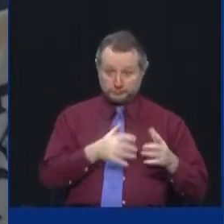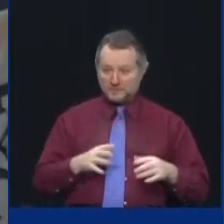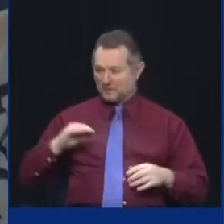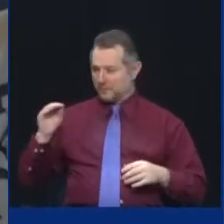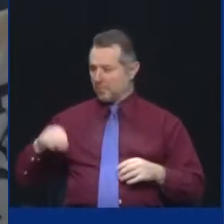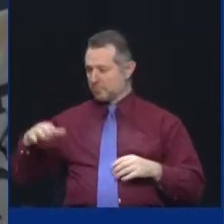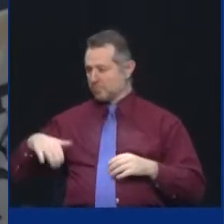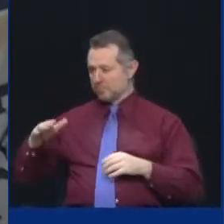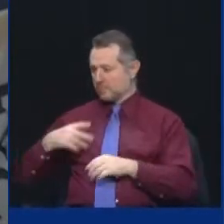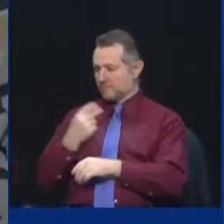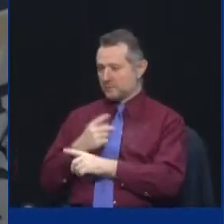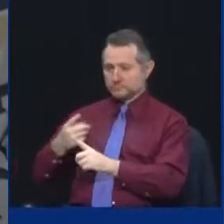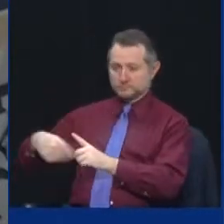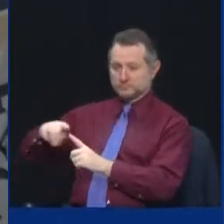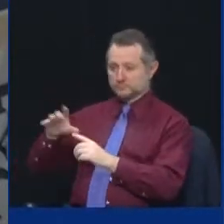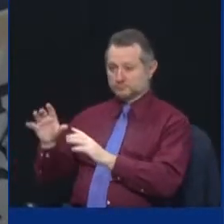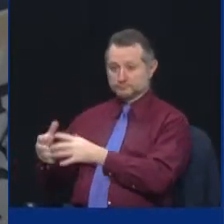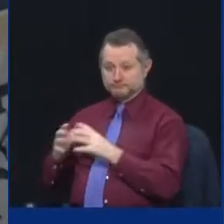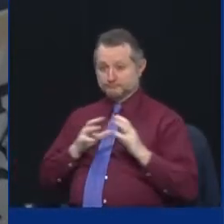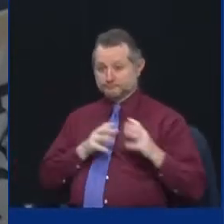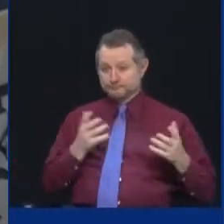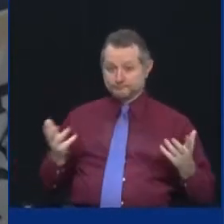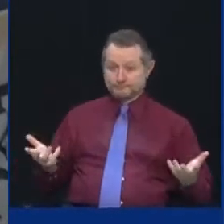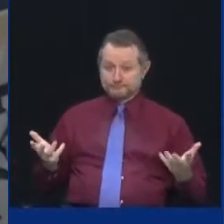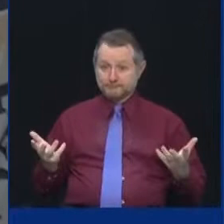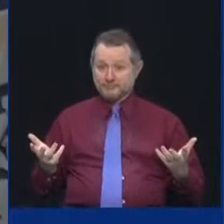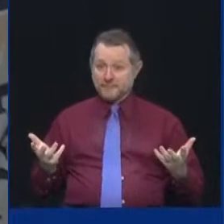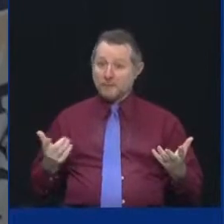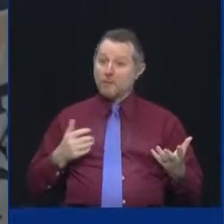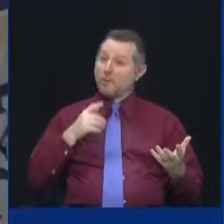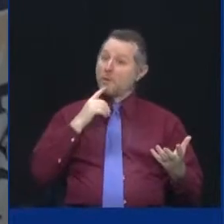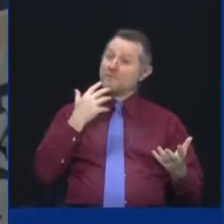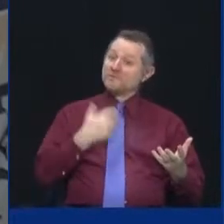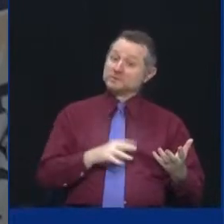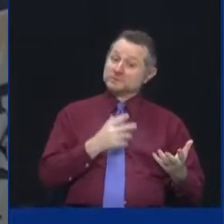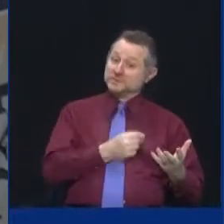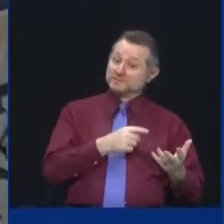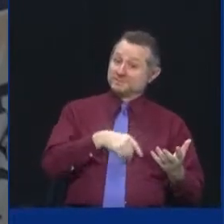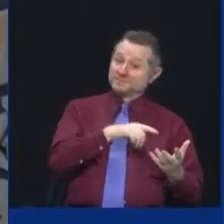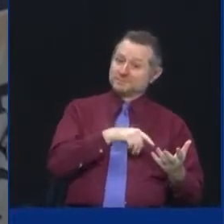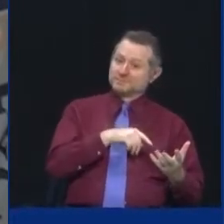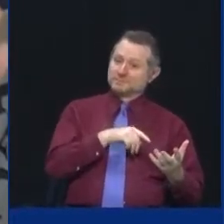The unvaccinated section takes up space.